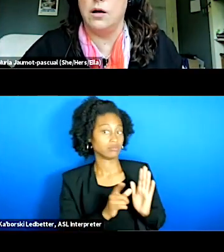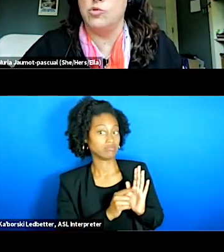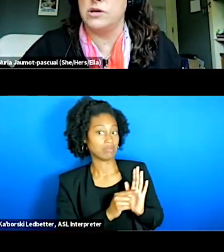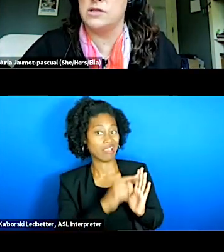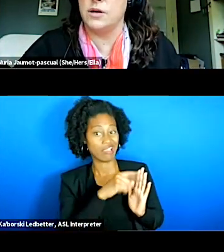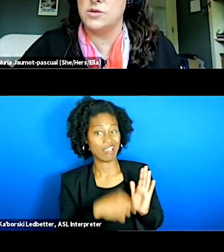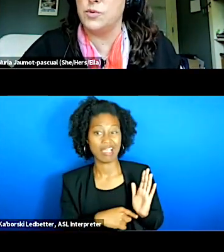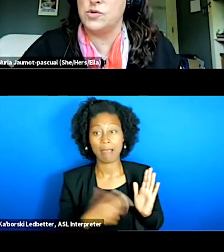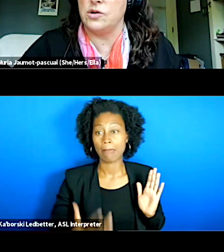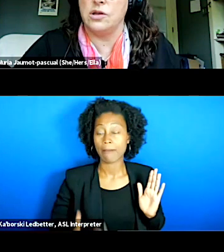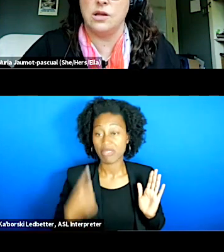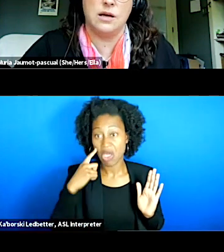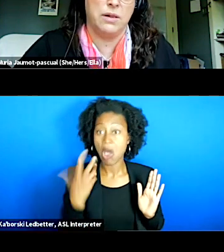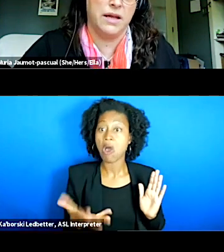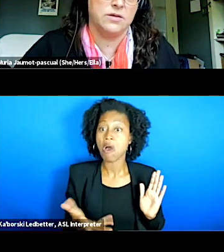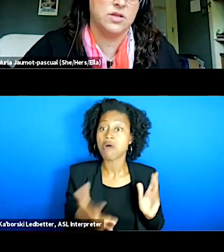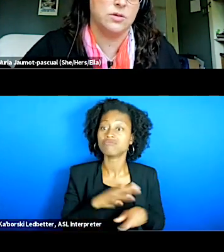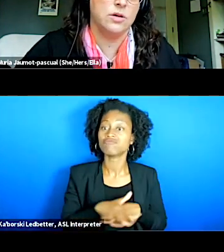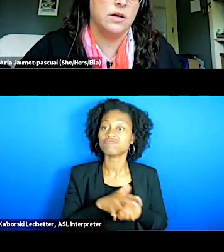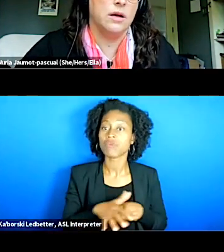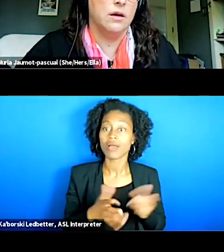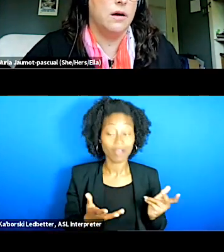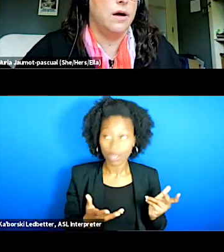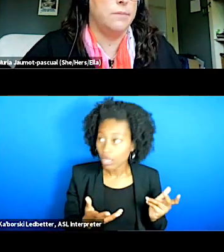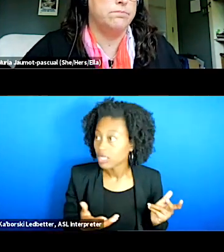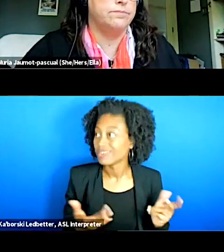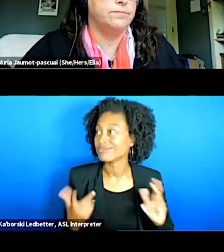a lot more exposure than they planned to.